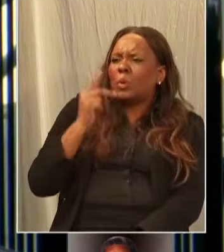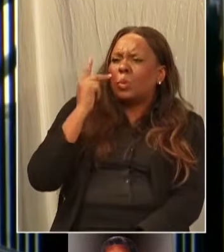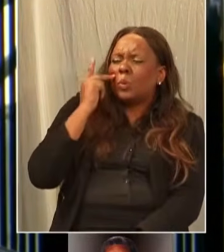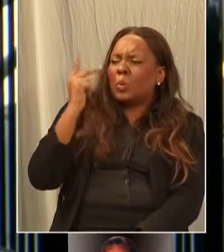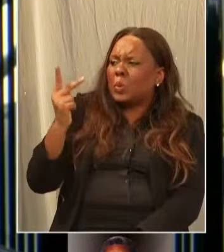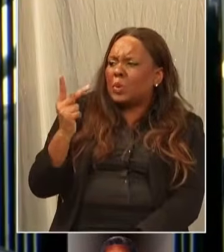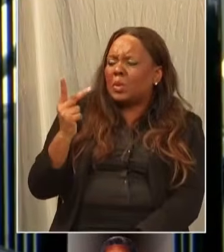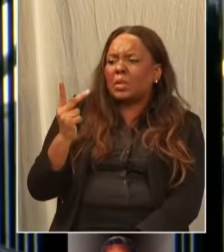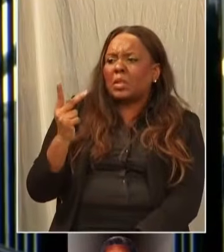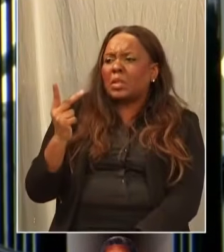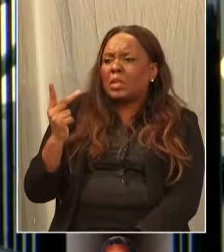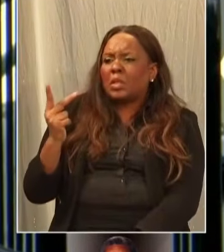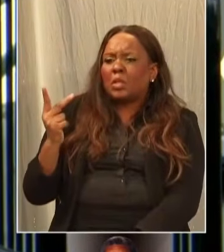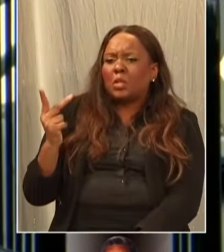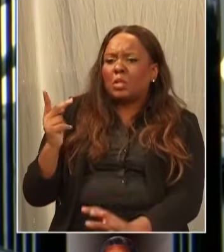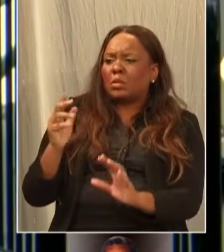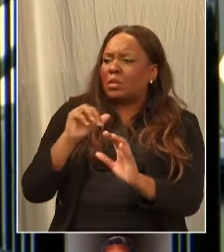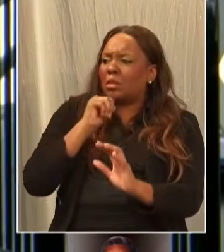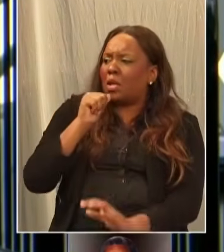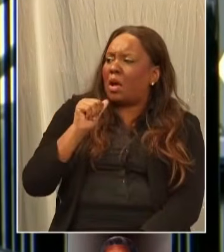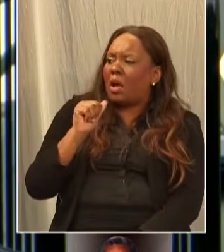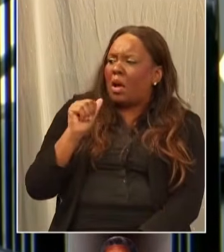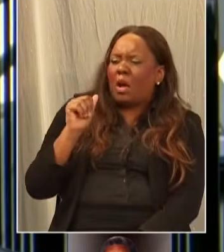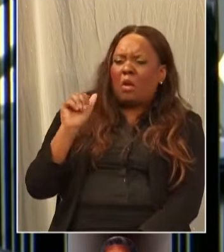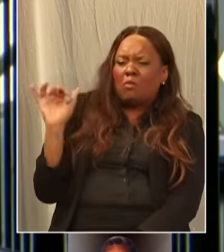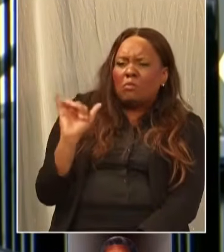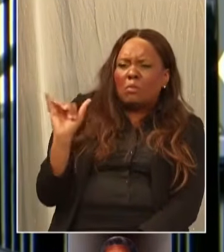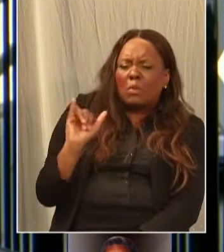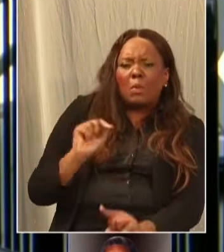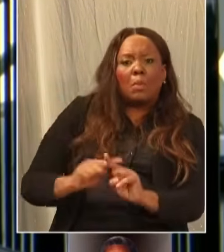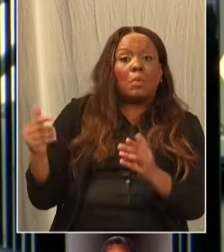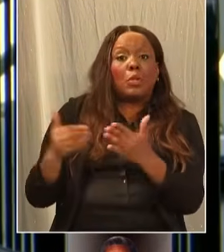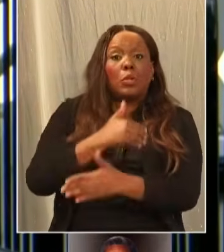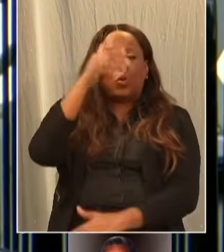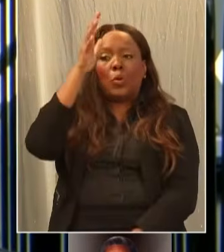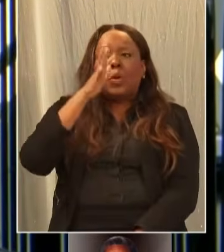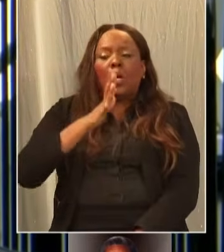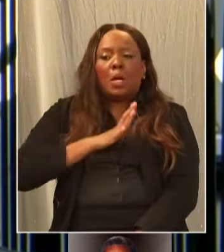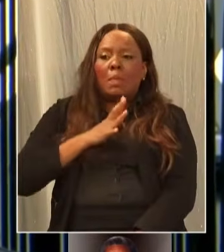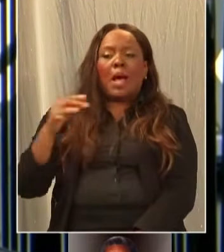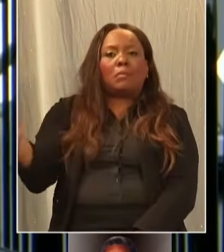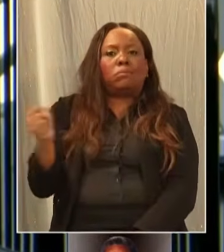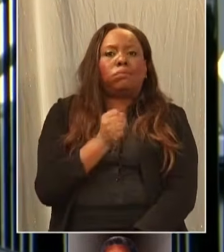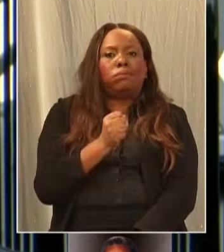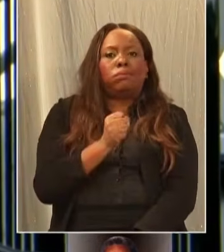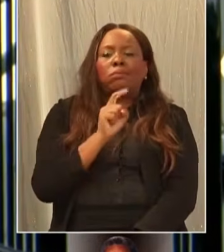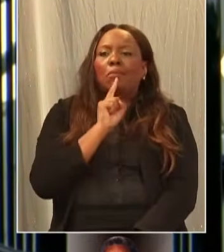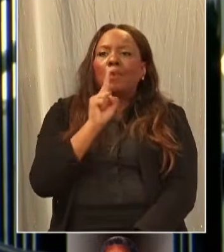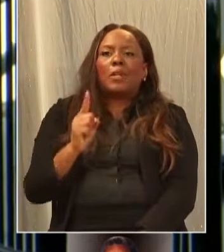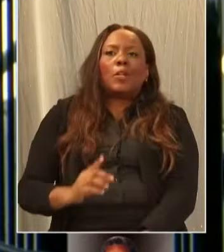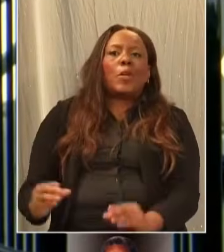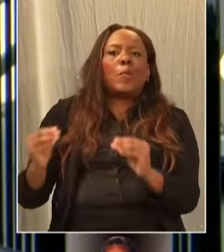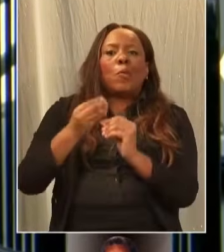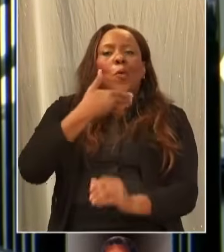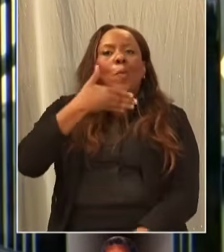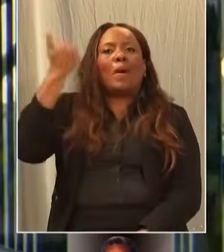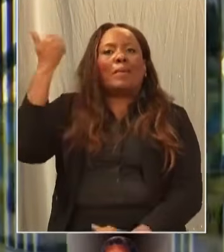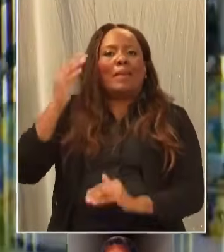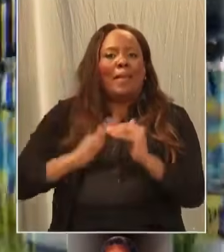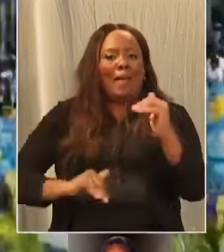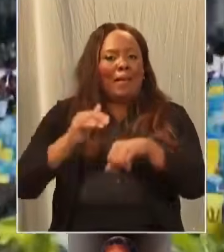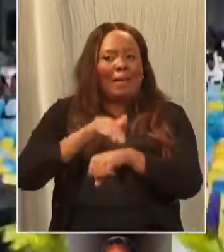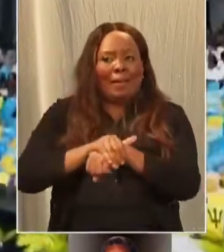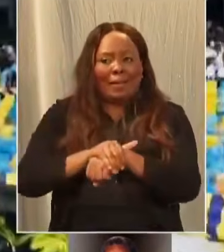there could be no failure to see that a new man had arrived. That promise was